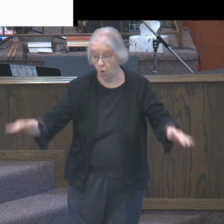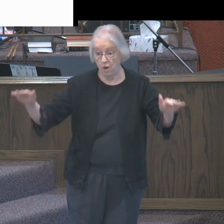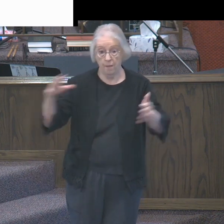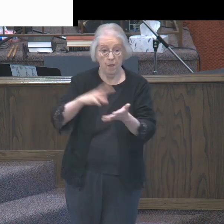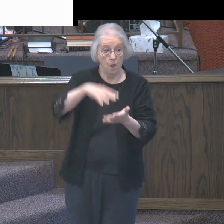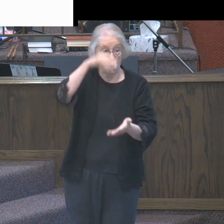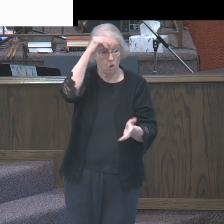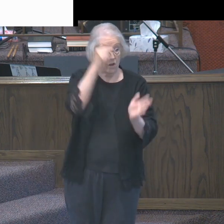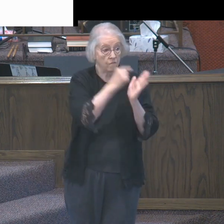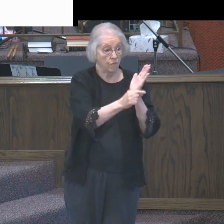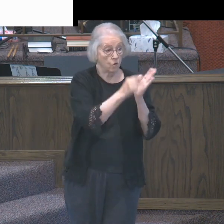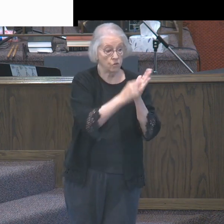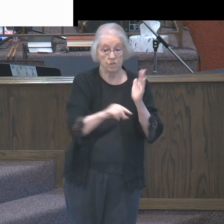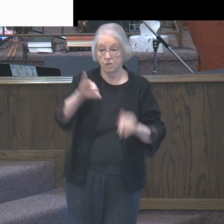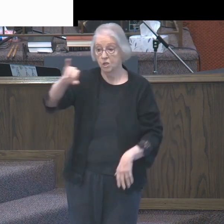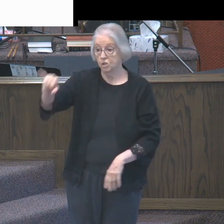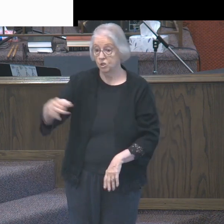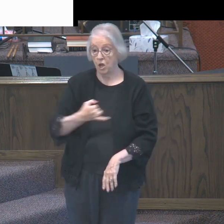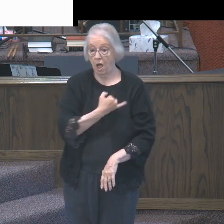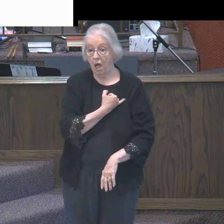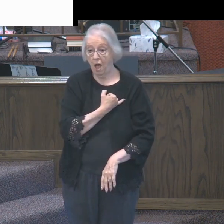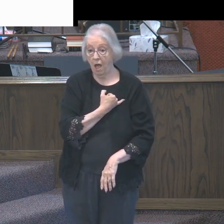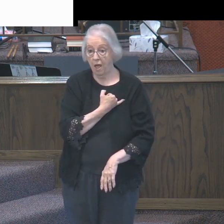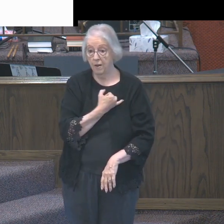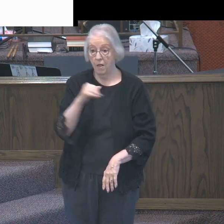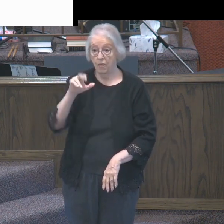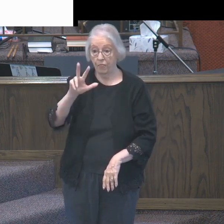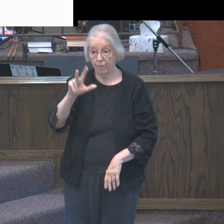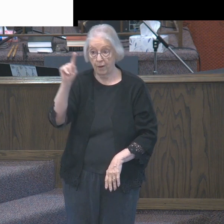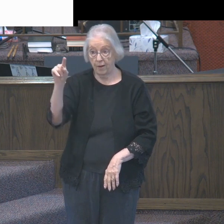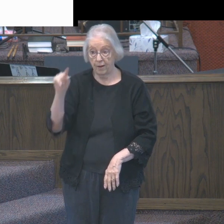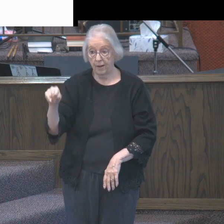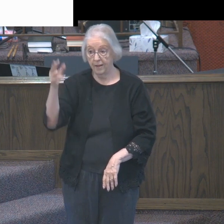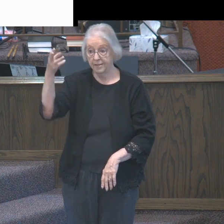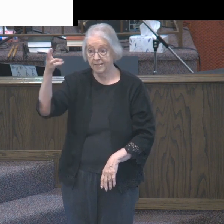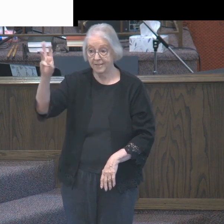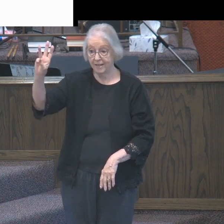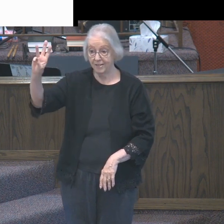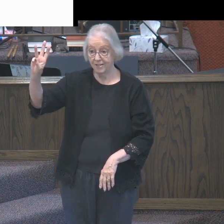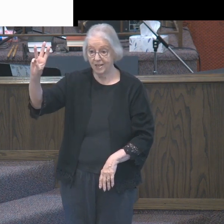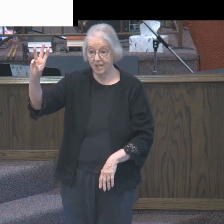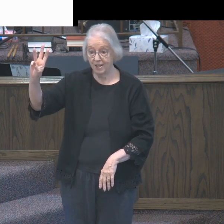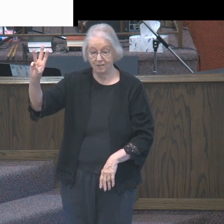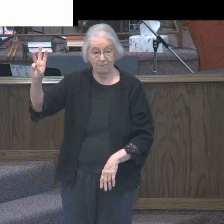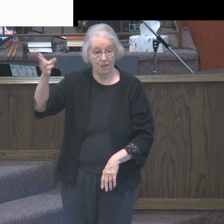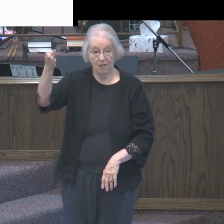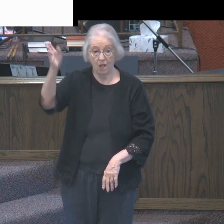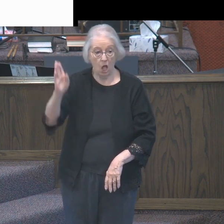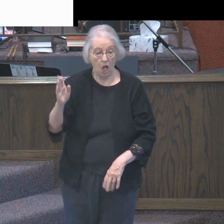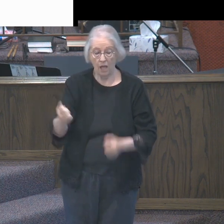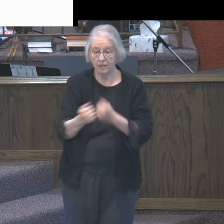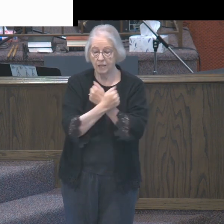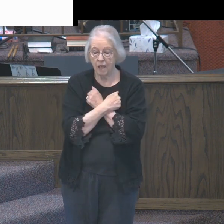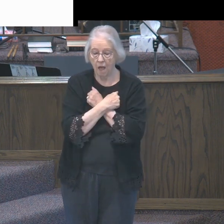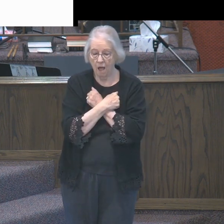of my heavenly Father in a way that is different than my earthly Father. For God so loved the world that he